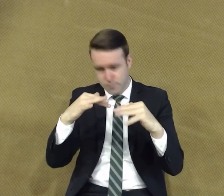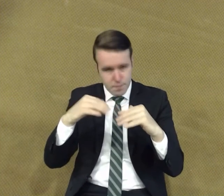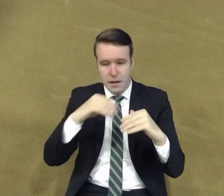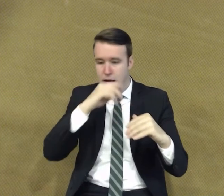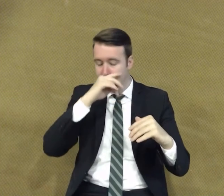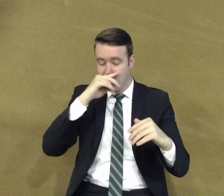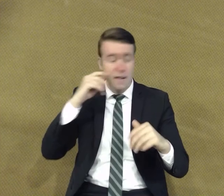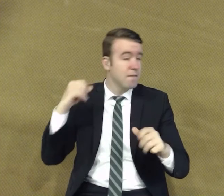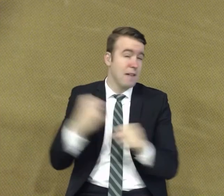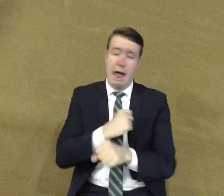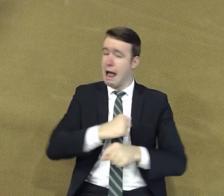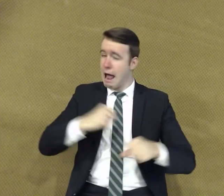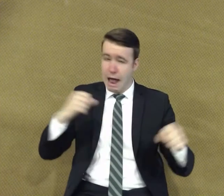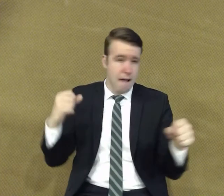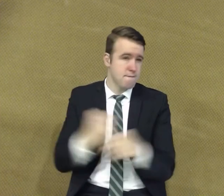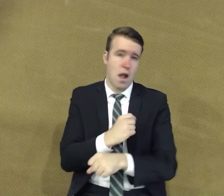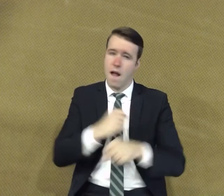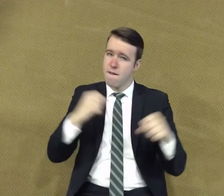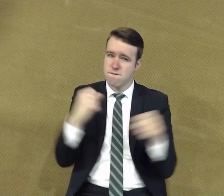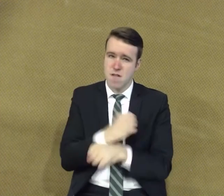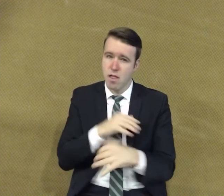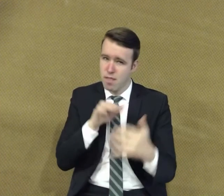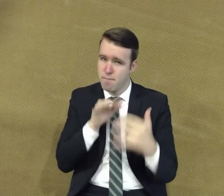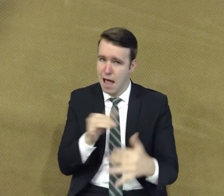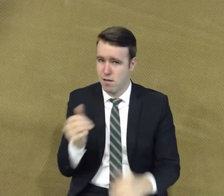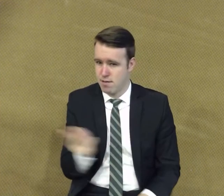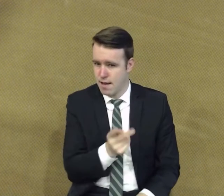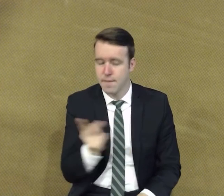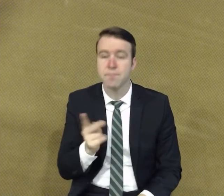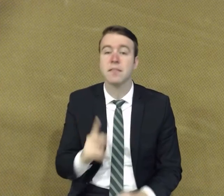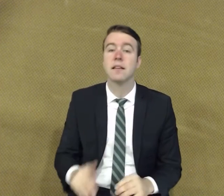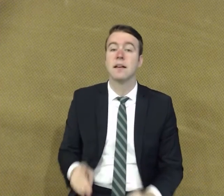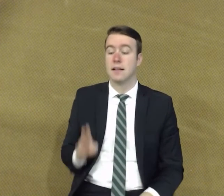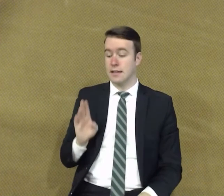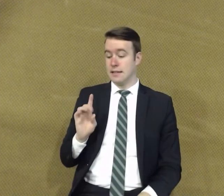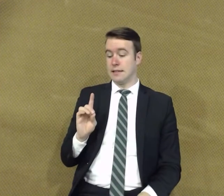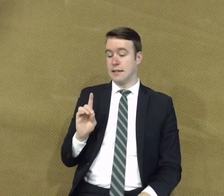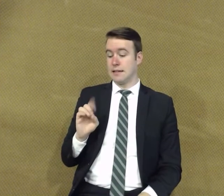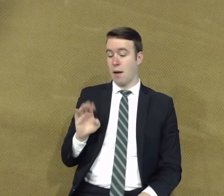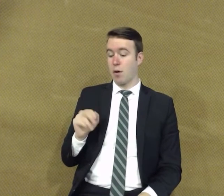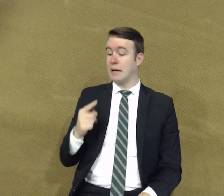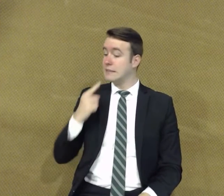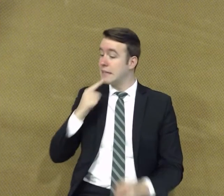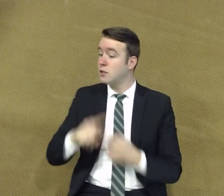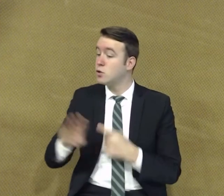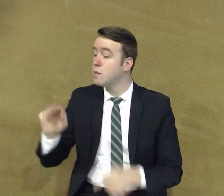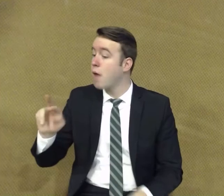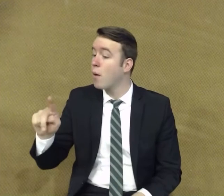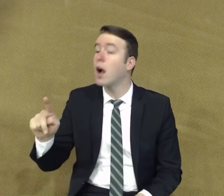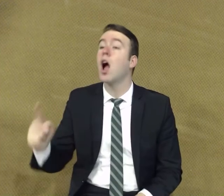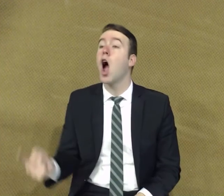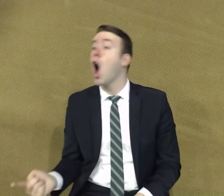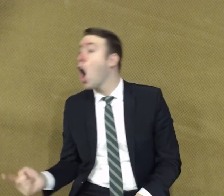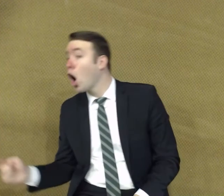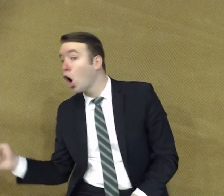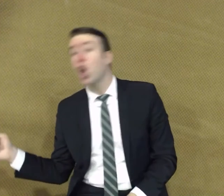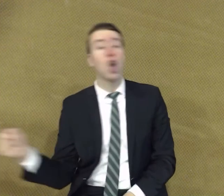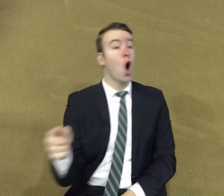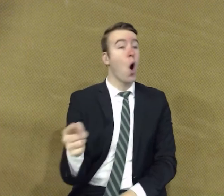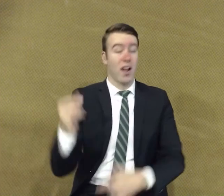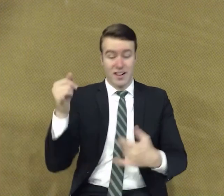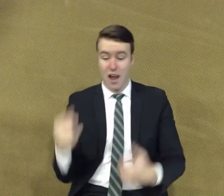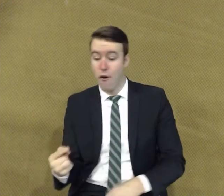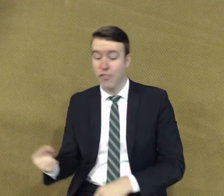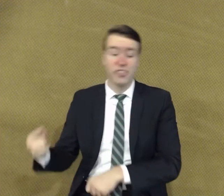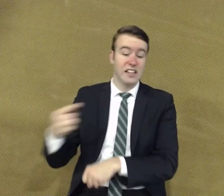They are engaged in battle. Deborah says to Barak, Judges 4:14, up! For this is the